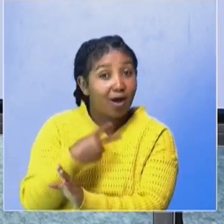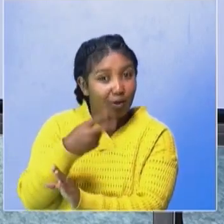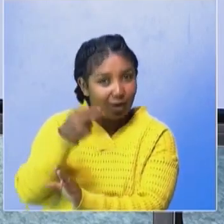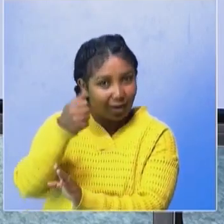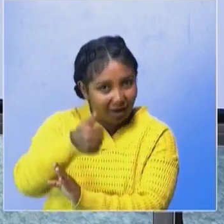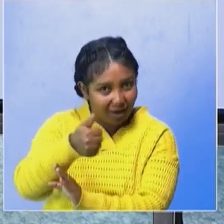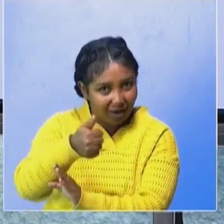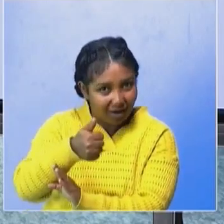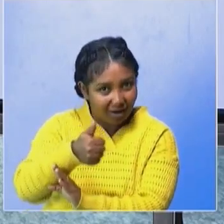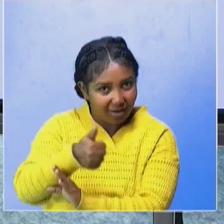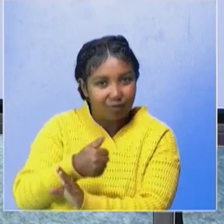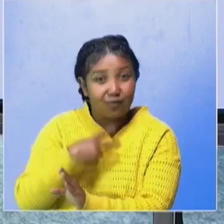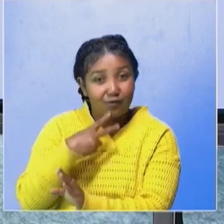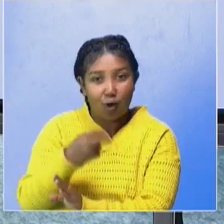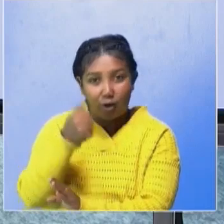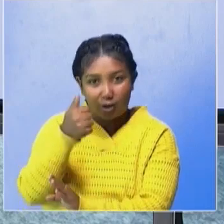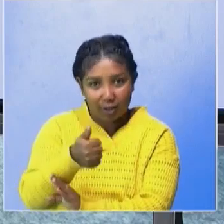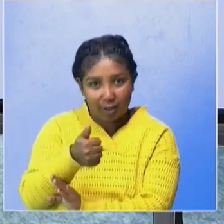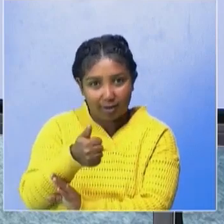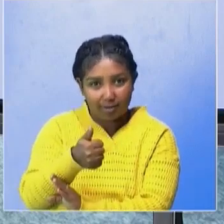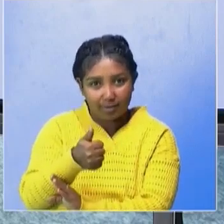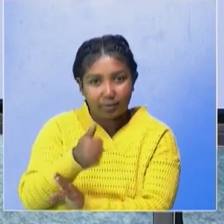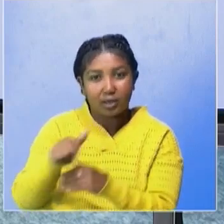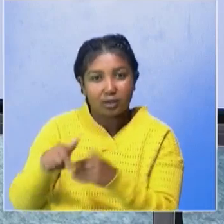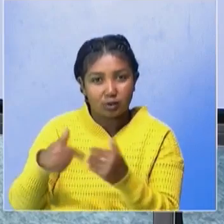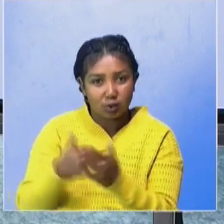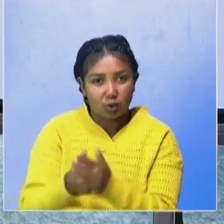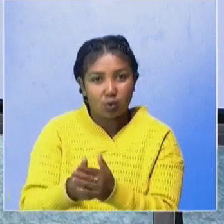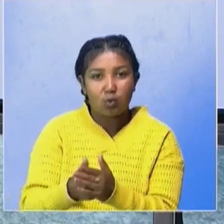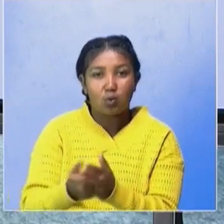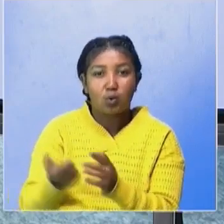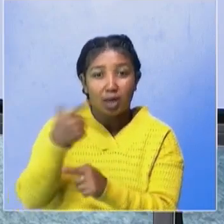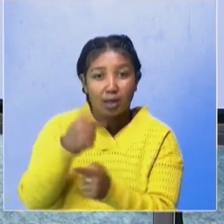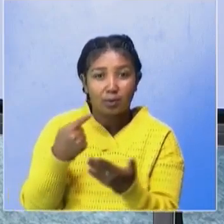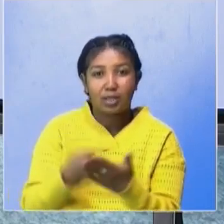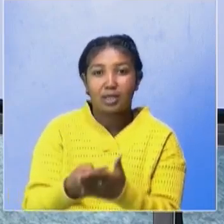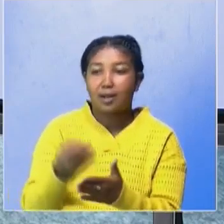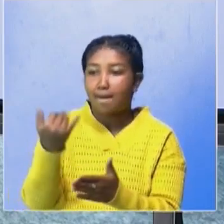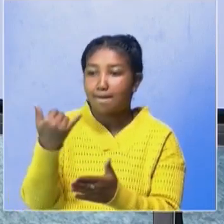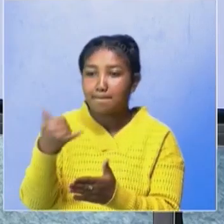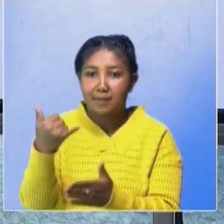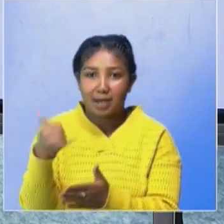word. A vowel word. So when we come to here, play,